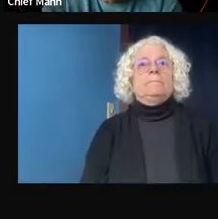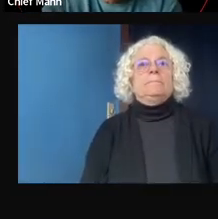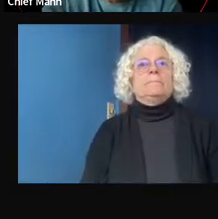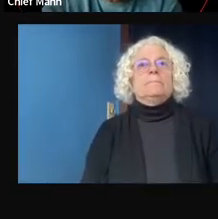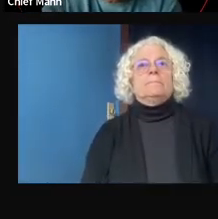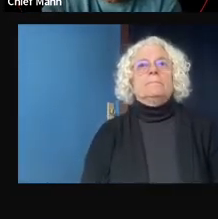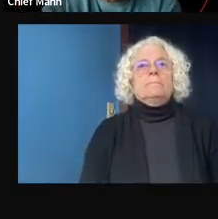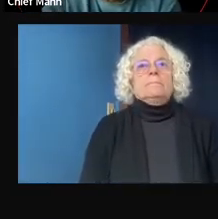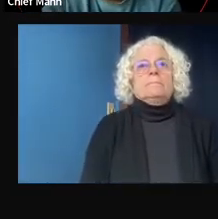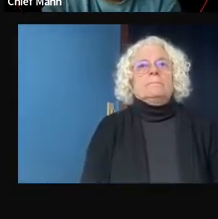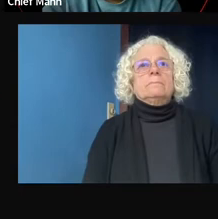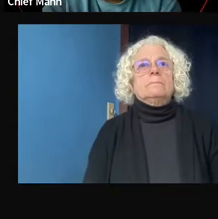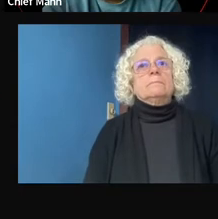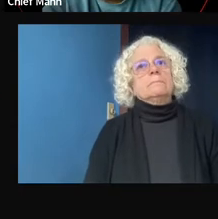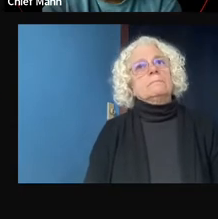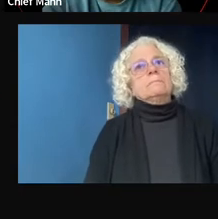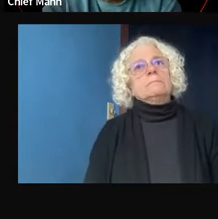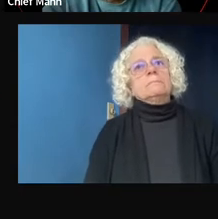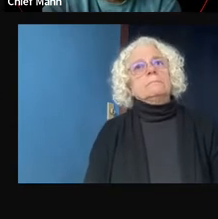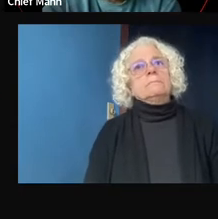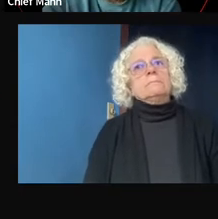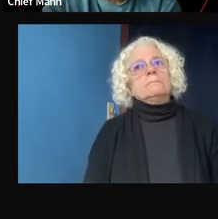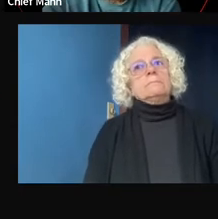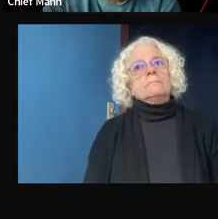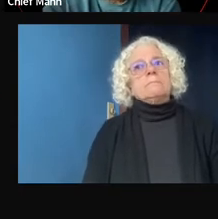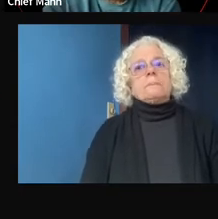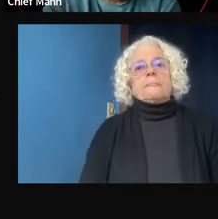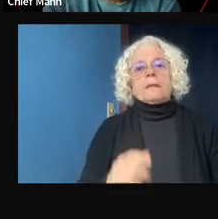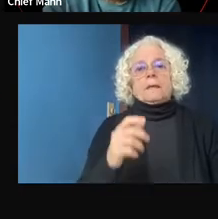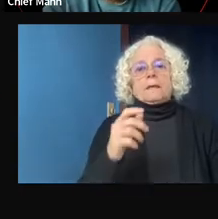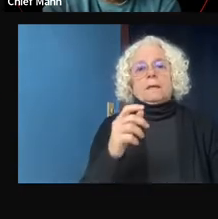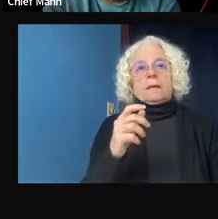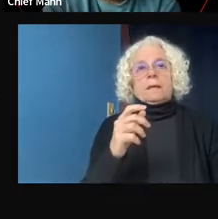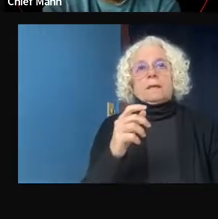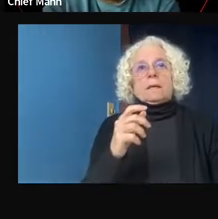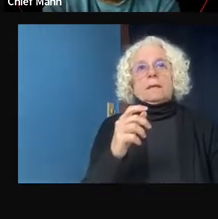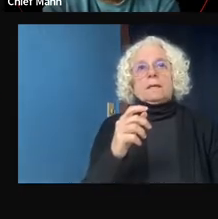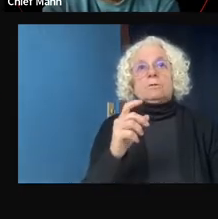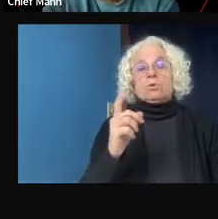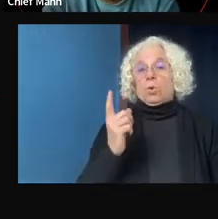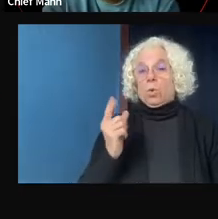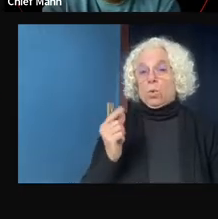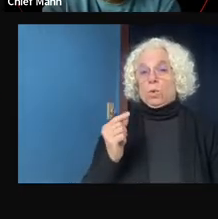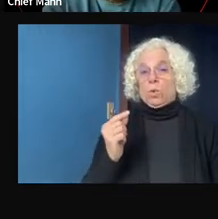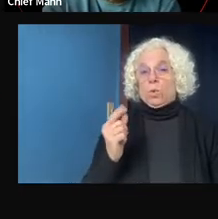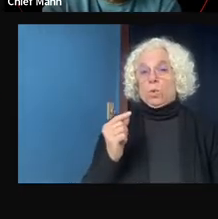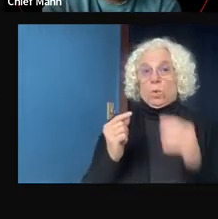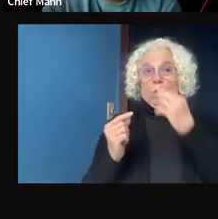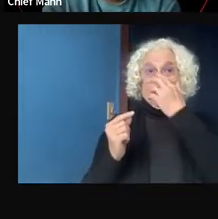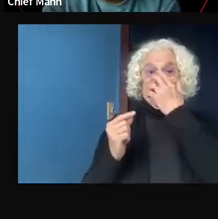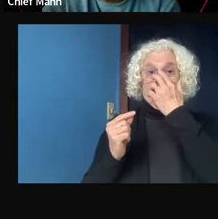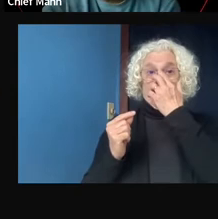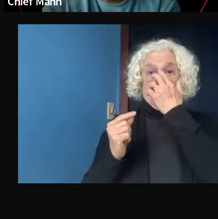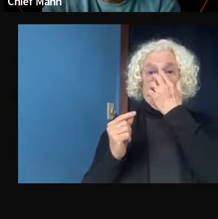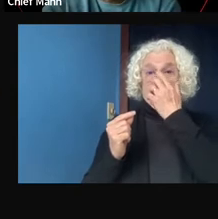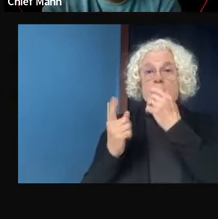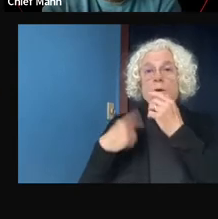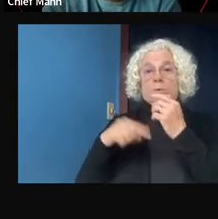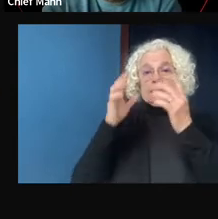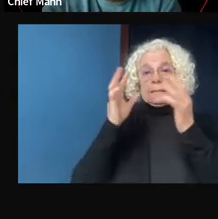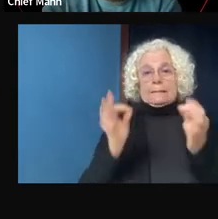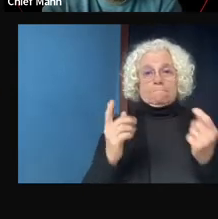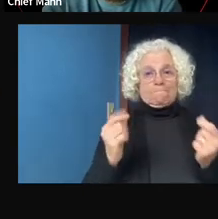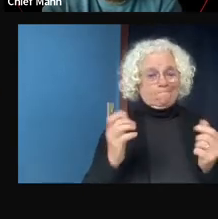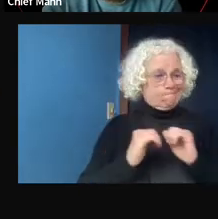So one of the things that Michaelina and I did was to create the Muncie Three Sisters medicinal farm.